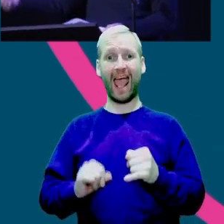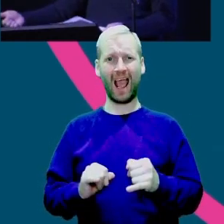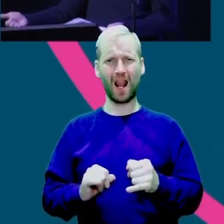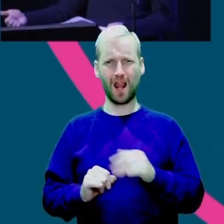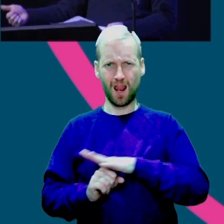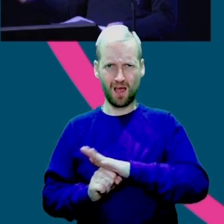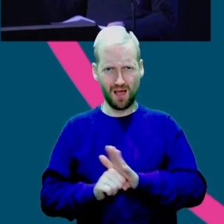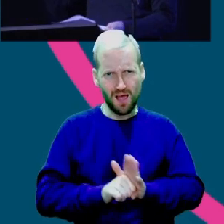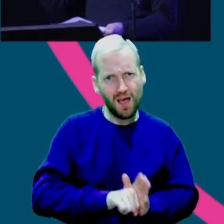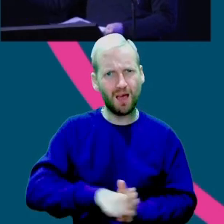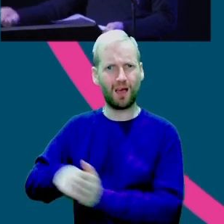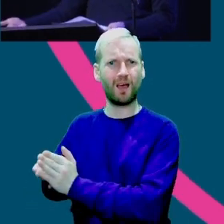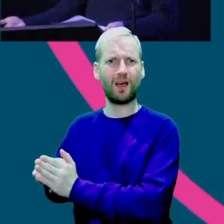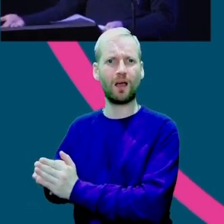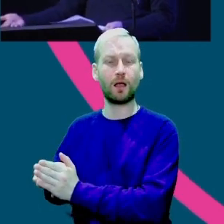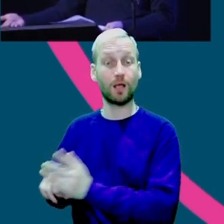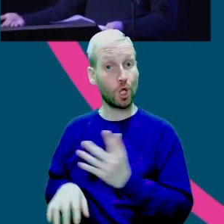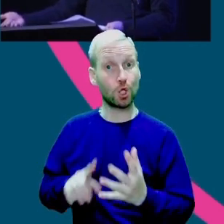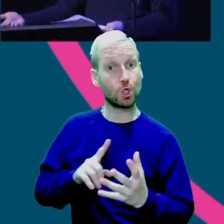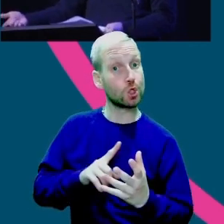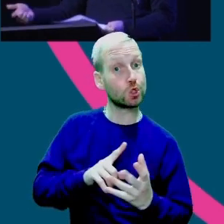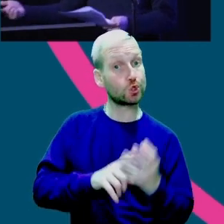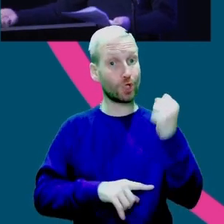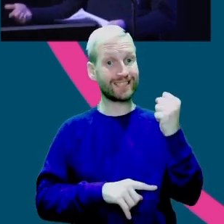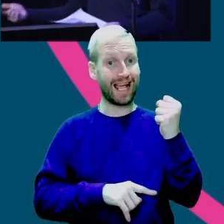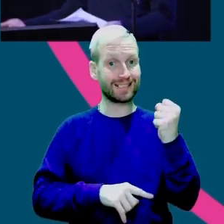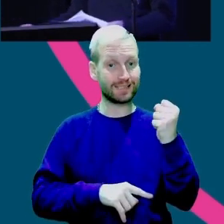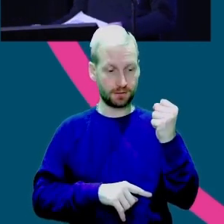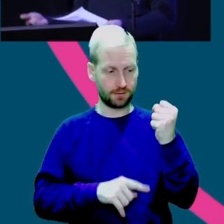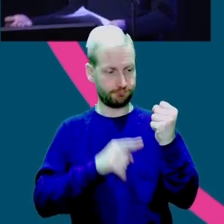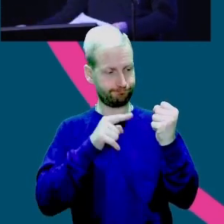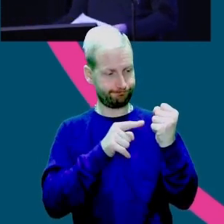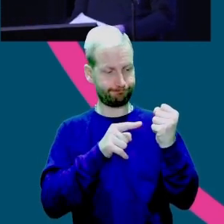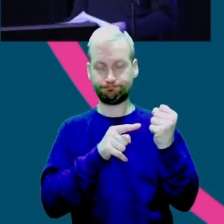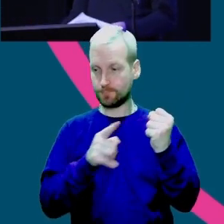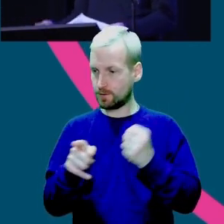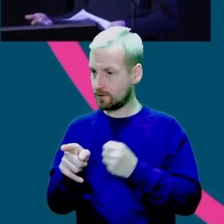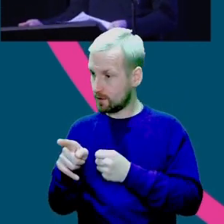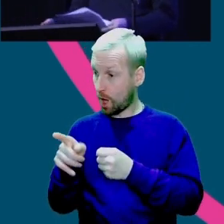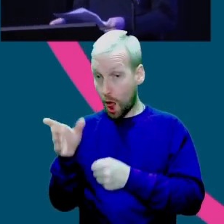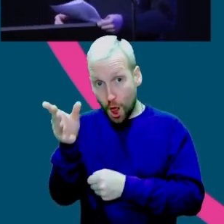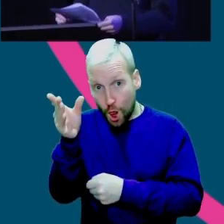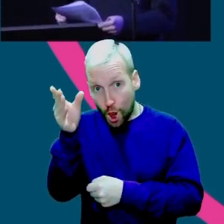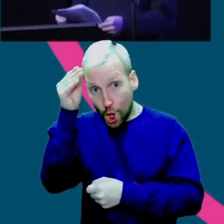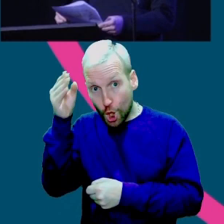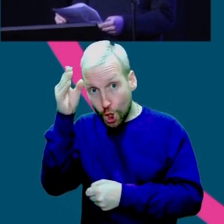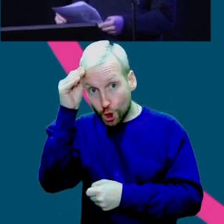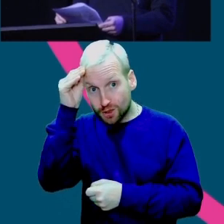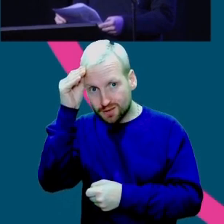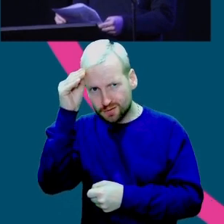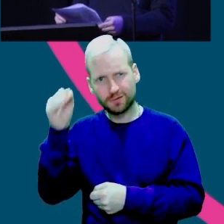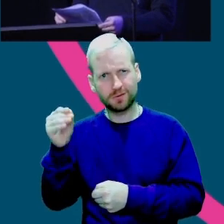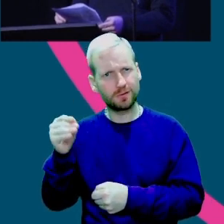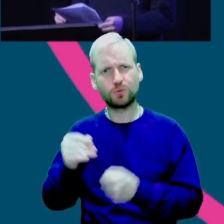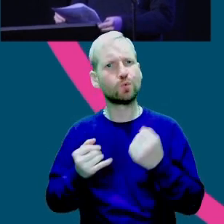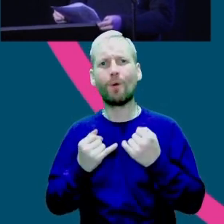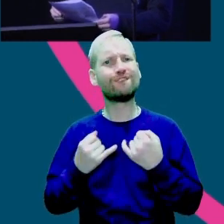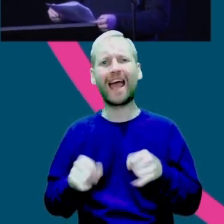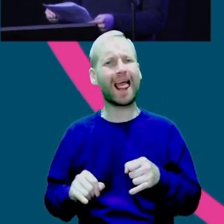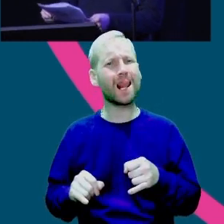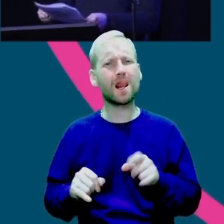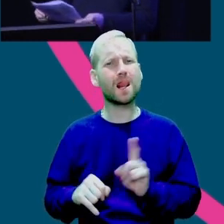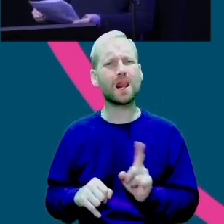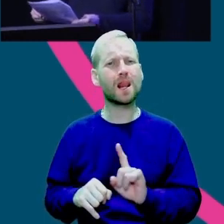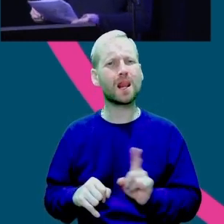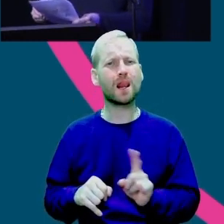There's success and learning. Learning what not to do is just as valuable as learning about what to do.